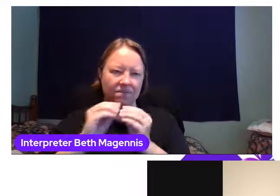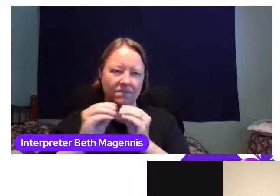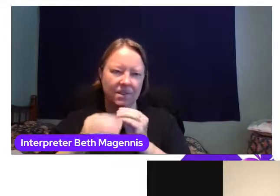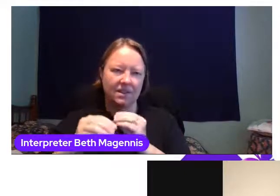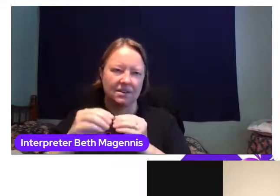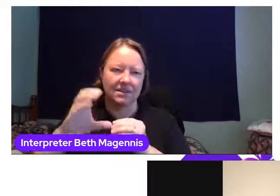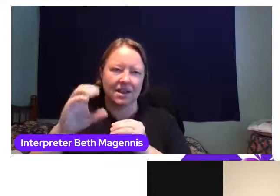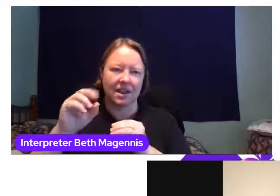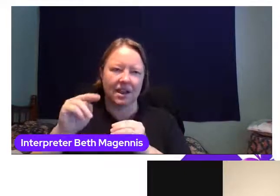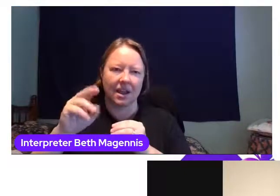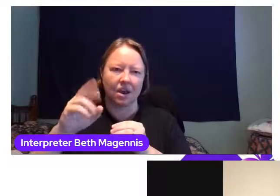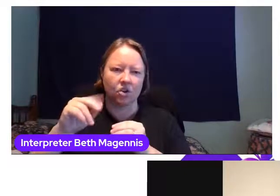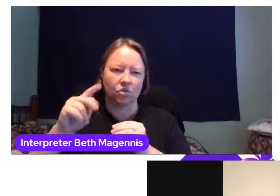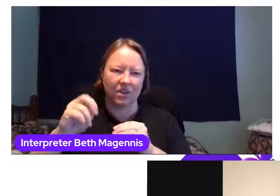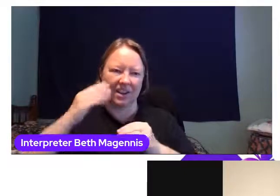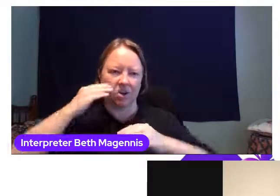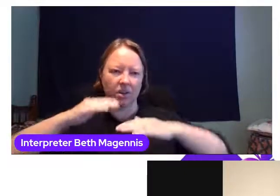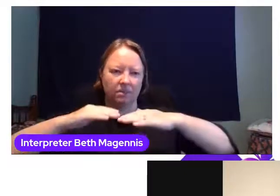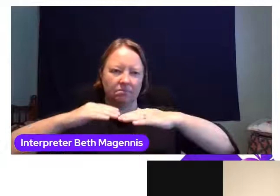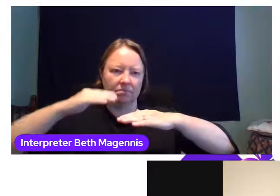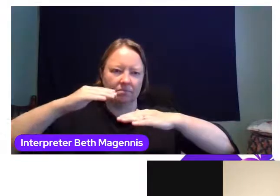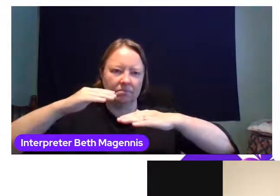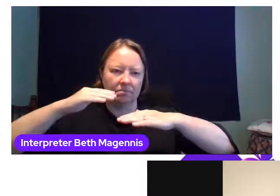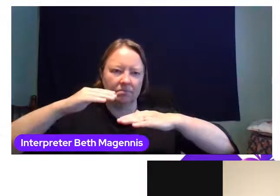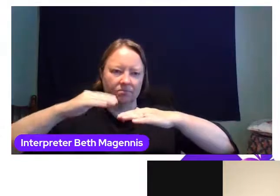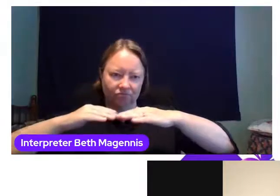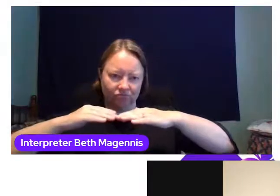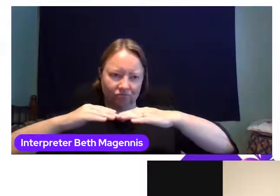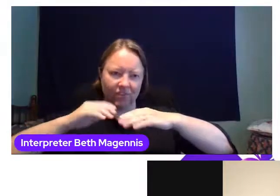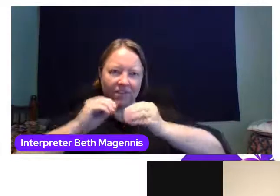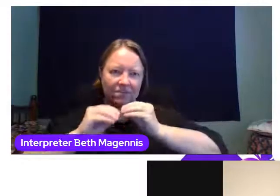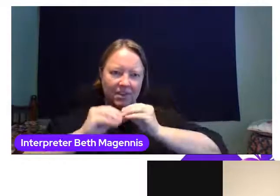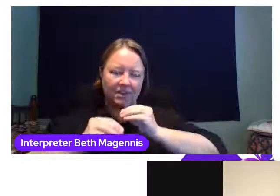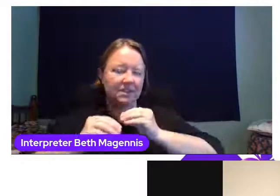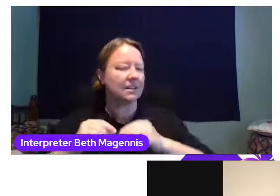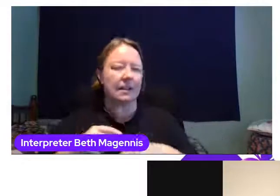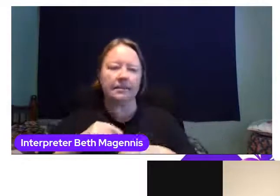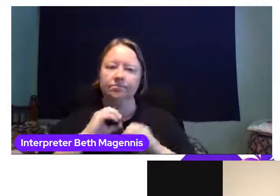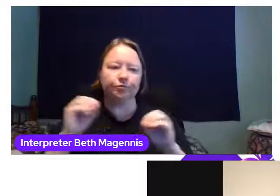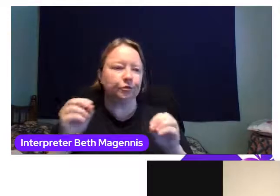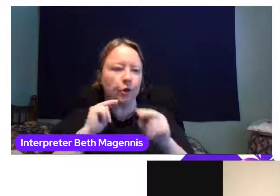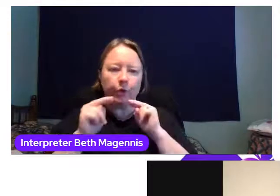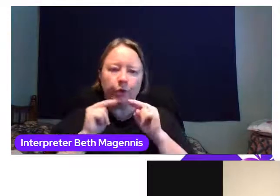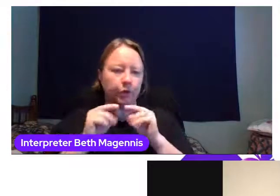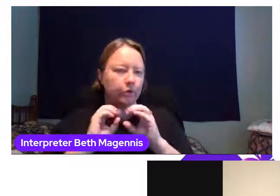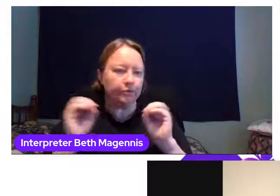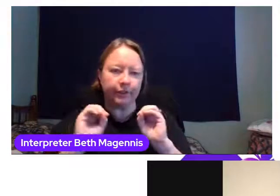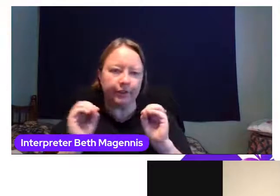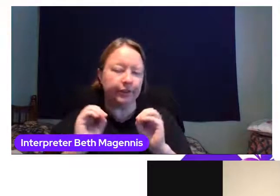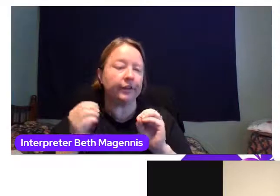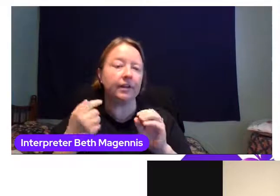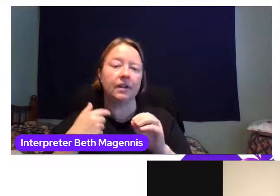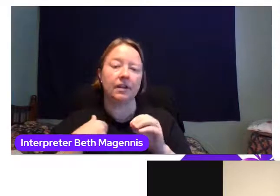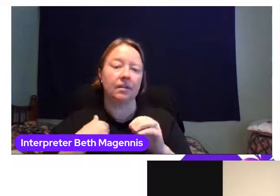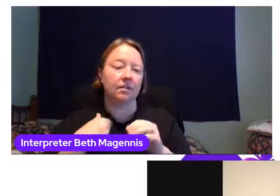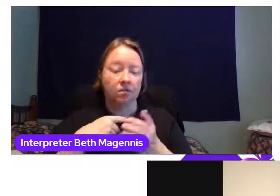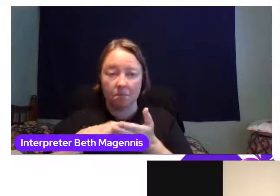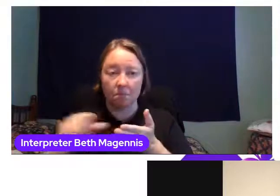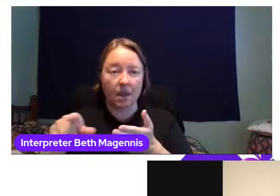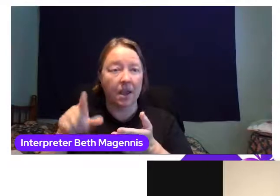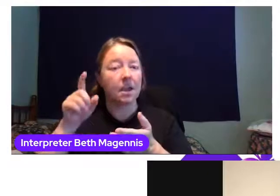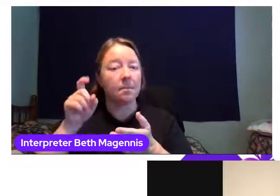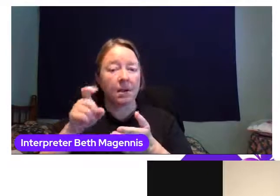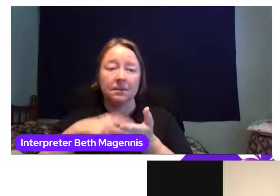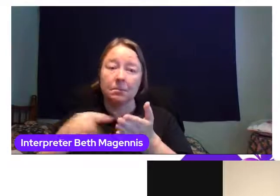taken care of right away. And that's a non-negotiable for me. I'm not worried about, you know, expenses. I'm like, we have to get everything taken care